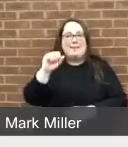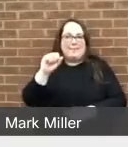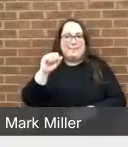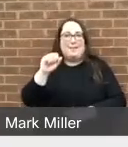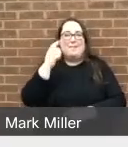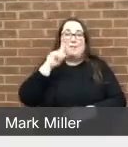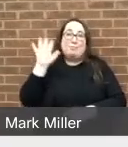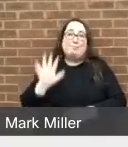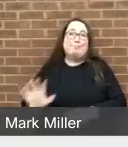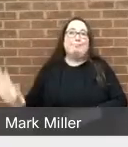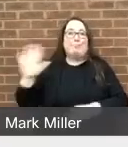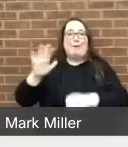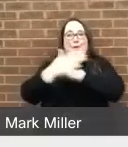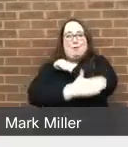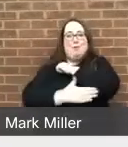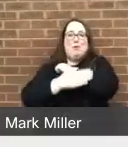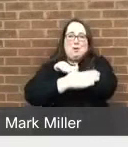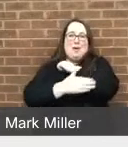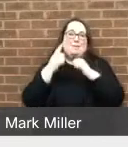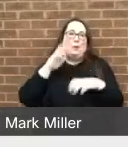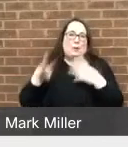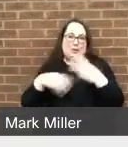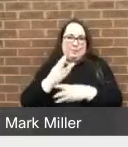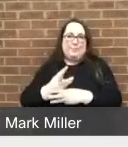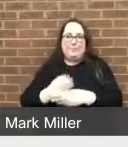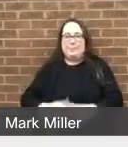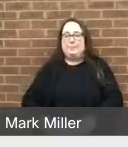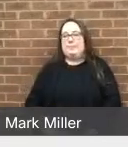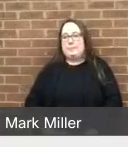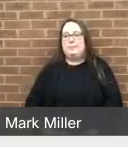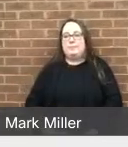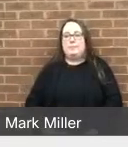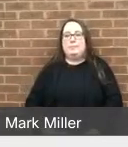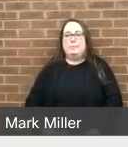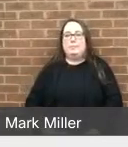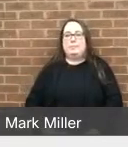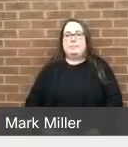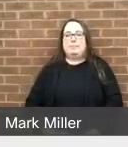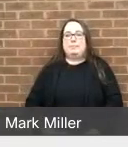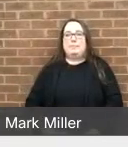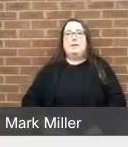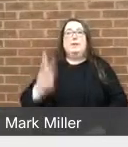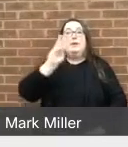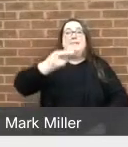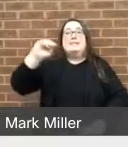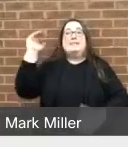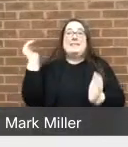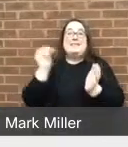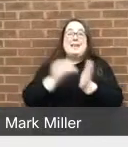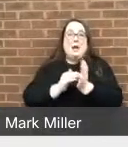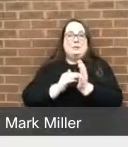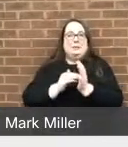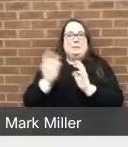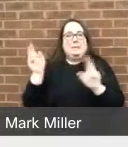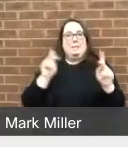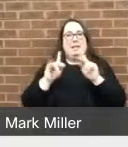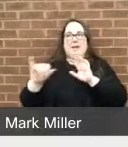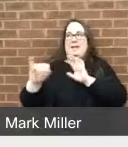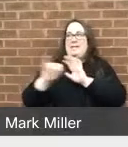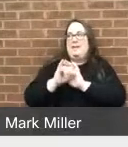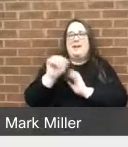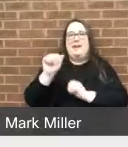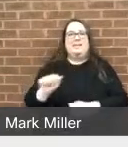country and, frankly, the world. Nearly 60,000 of our residents identify as